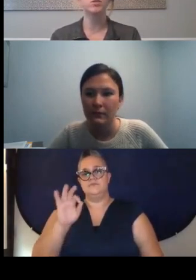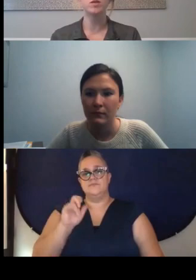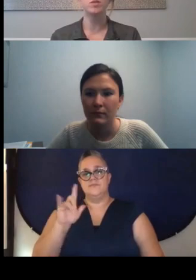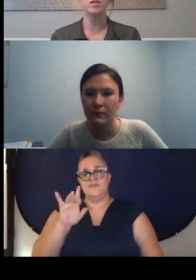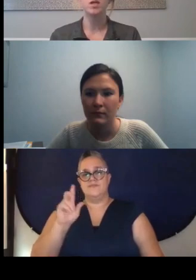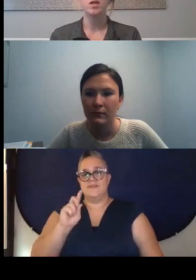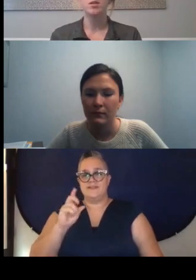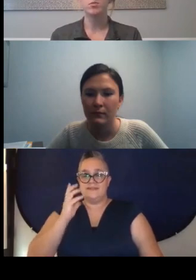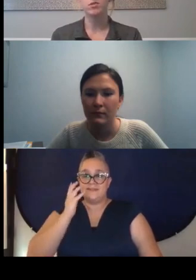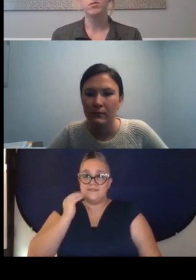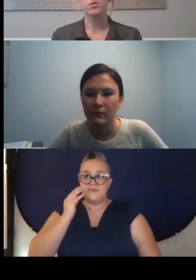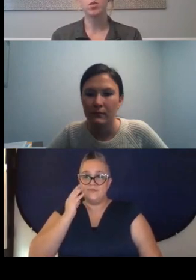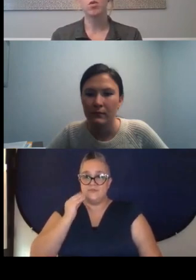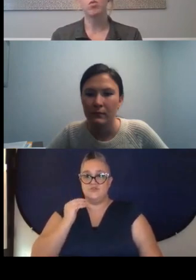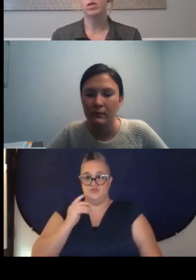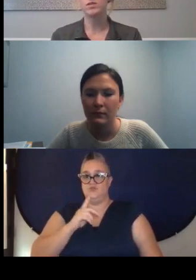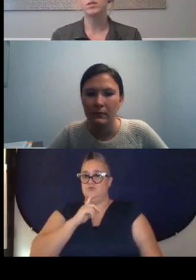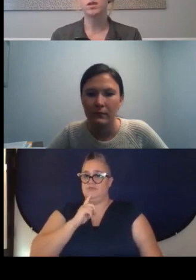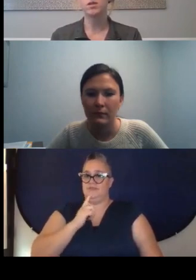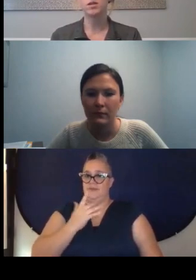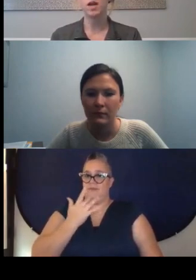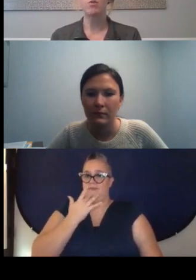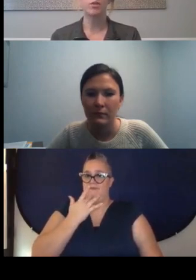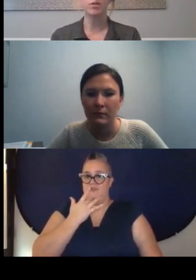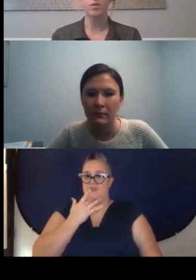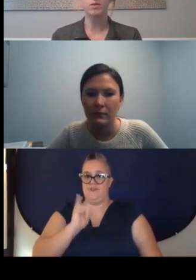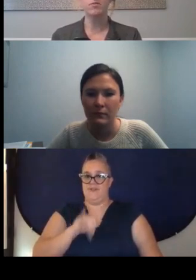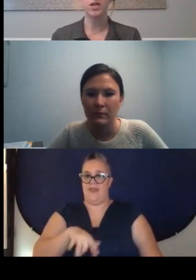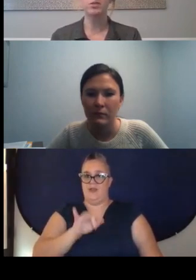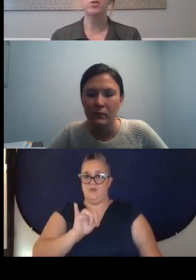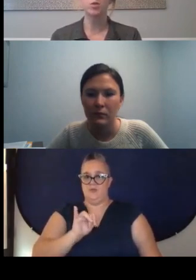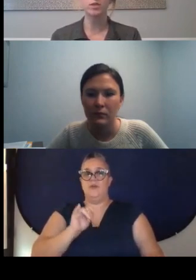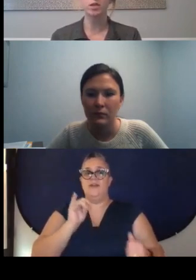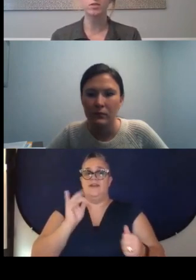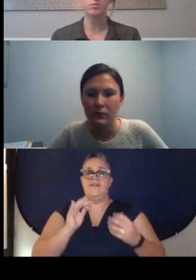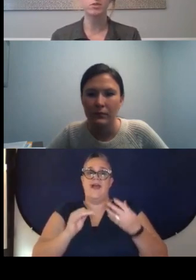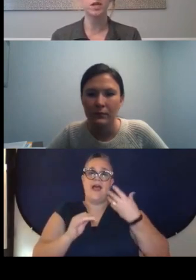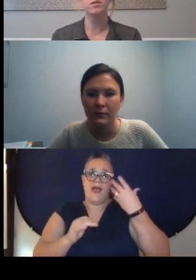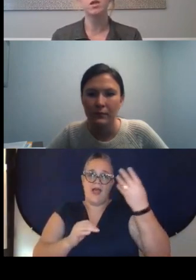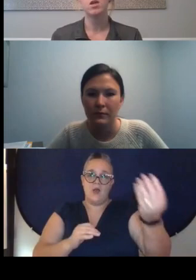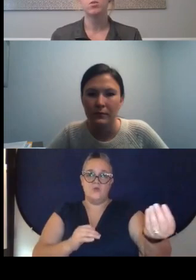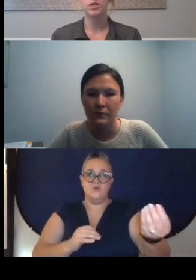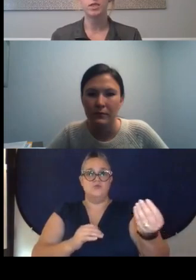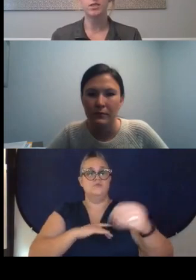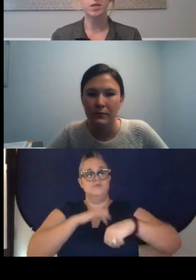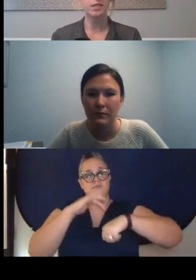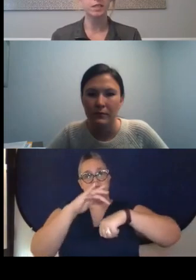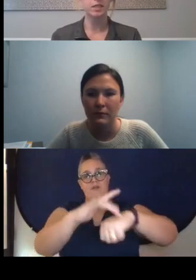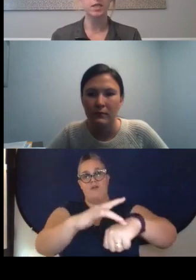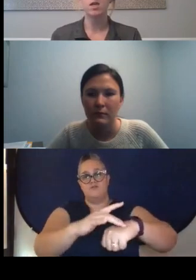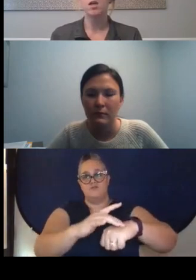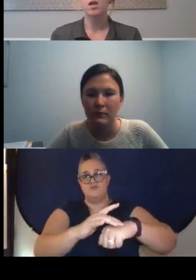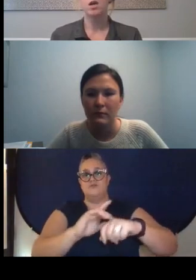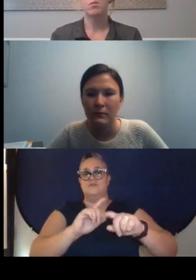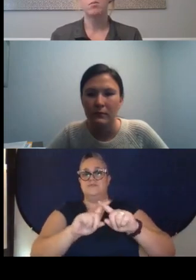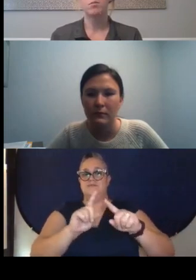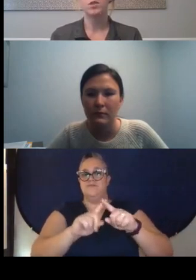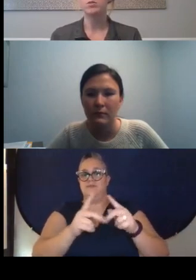somebody else who maybe in their previous role was out with a company van, going to customer sites, working